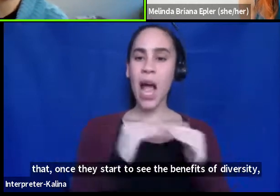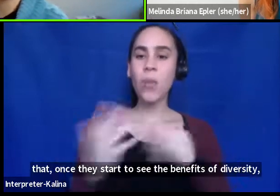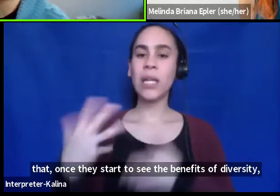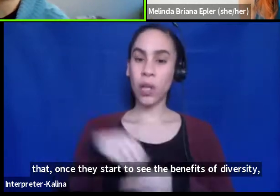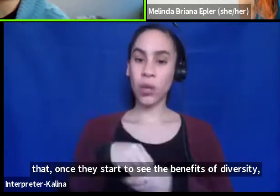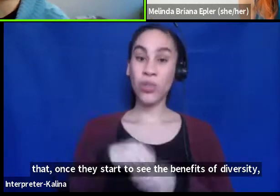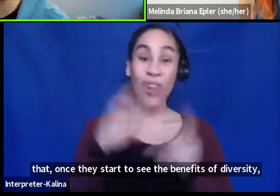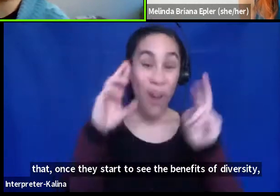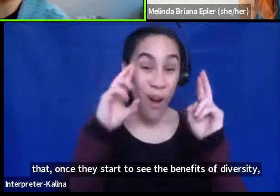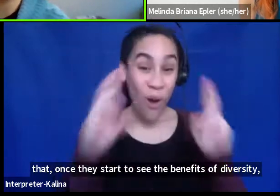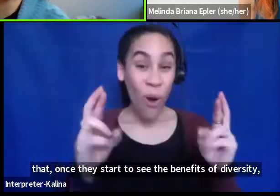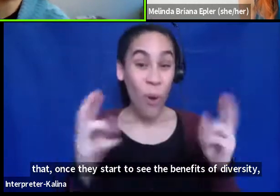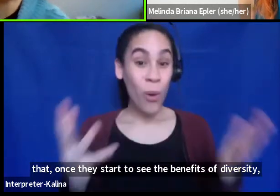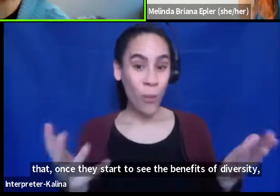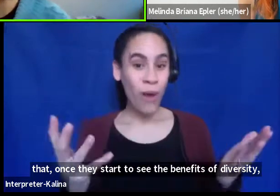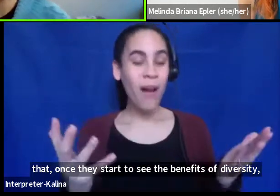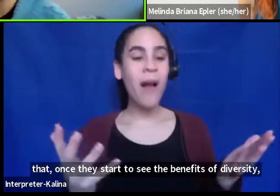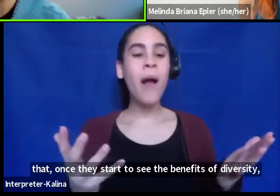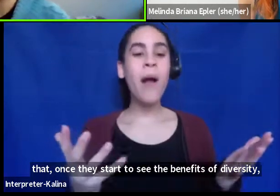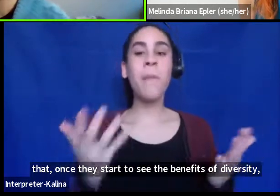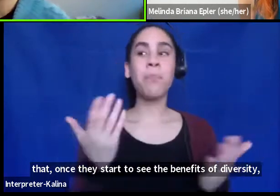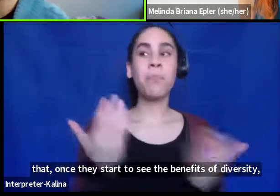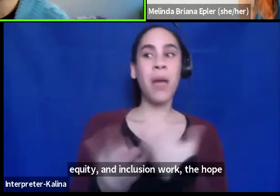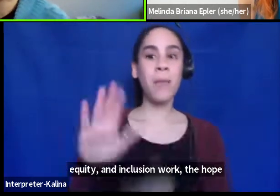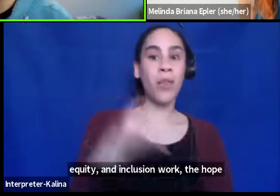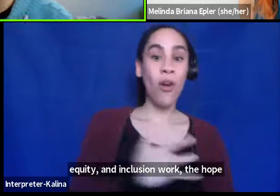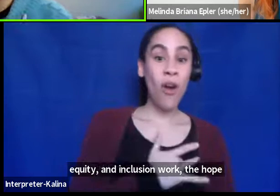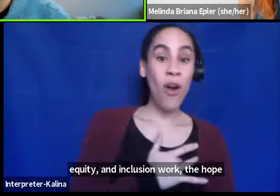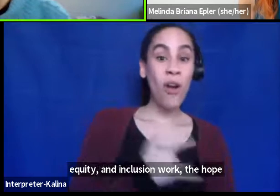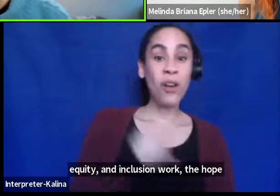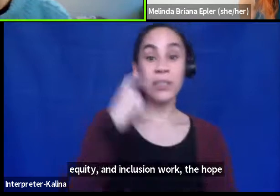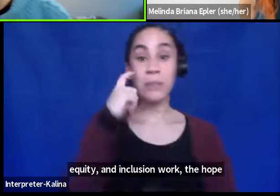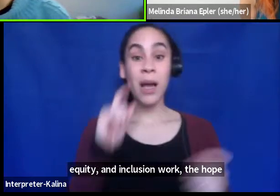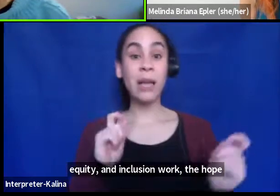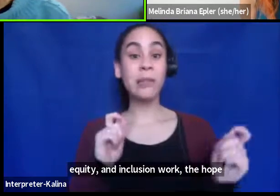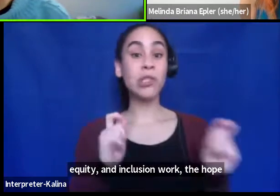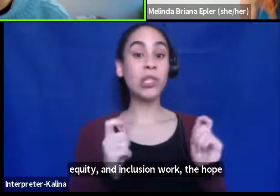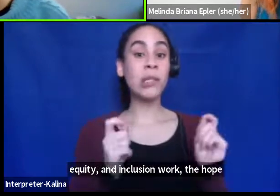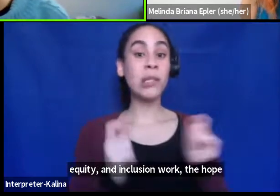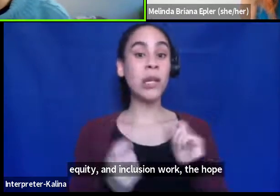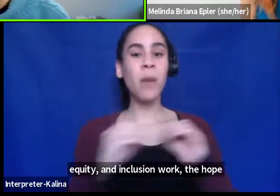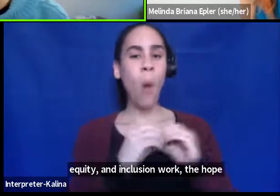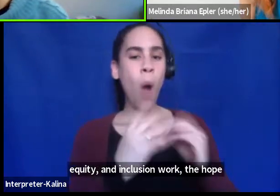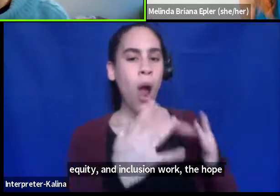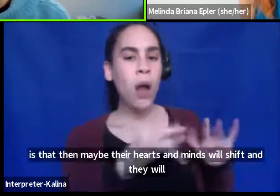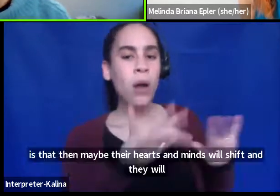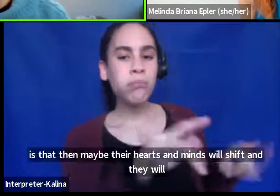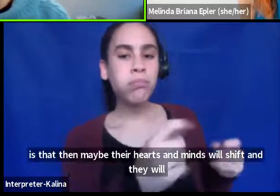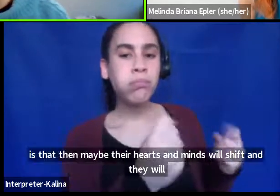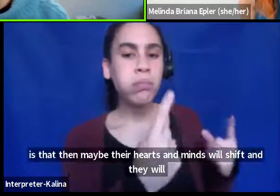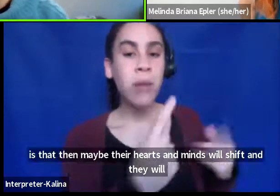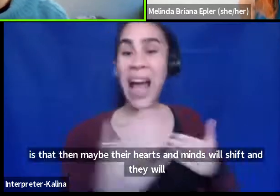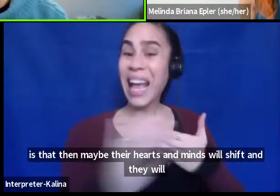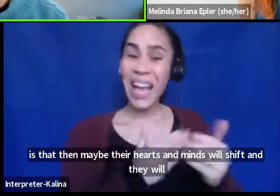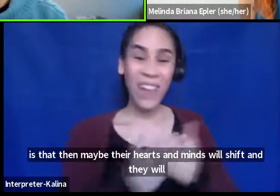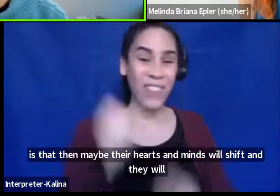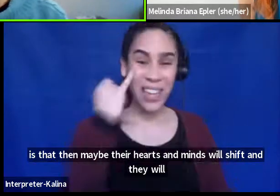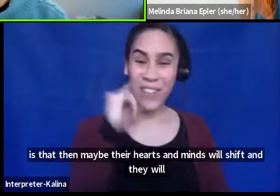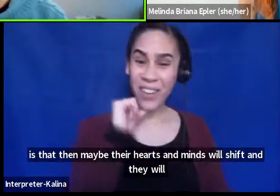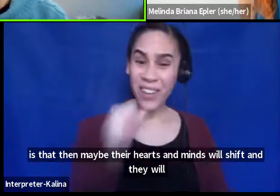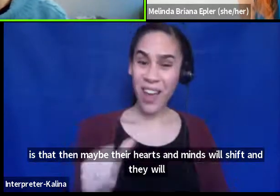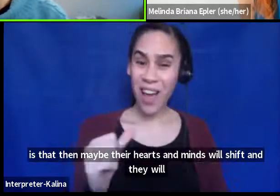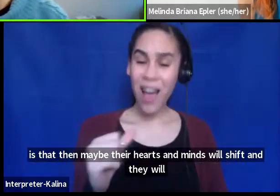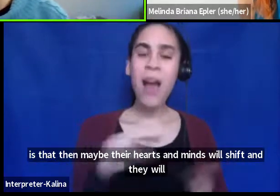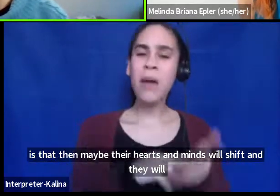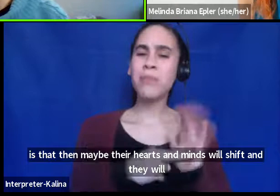is that then maybe their hearts and minds will shift and they'll become a little more empathetic. But even if they don't, I think it is still possible